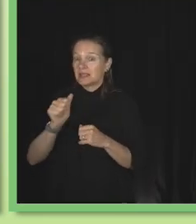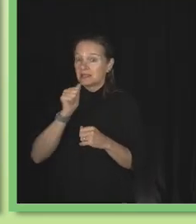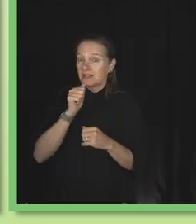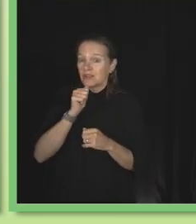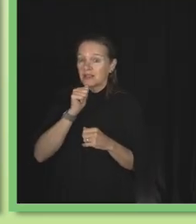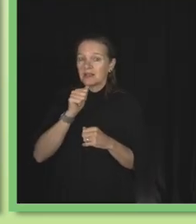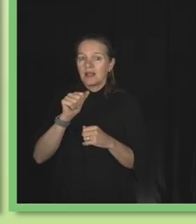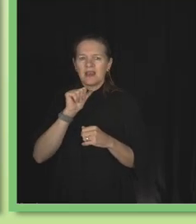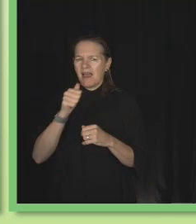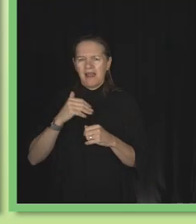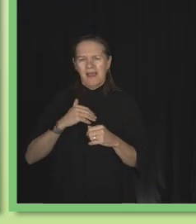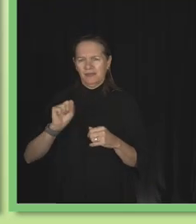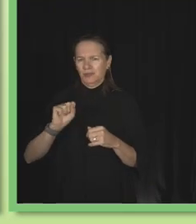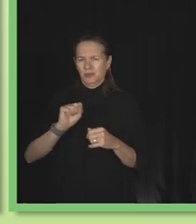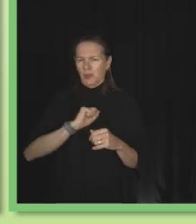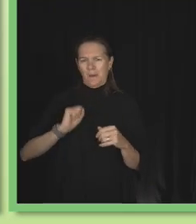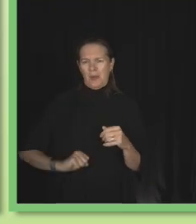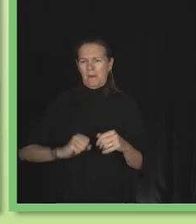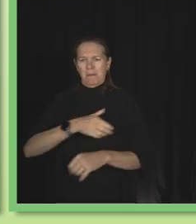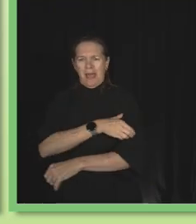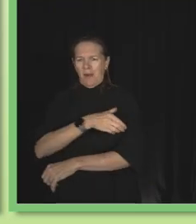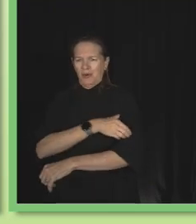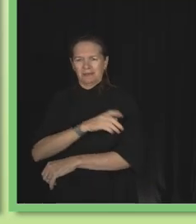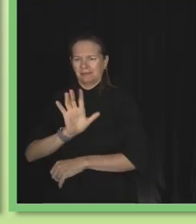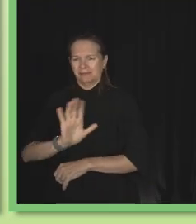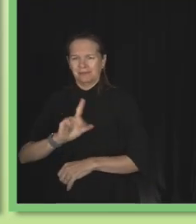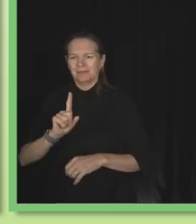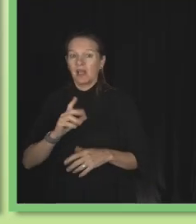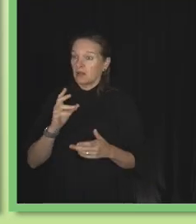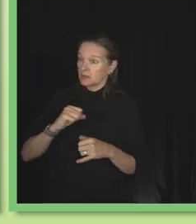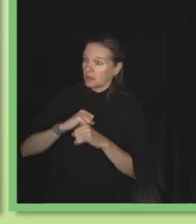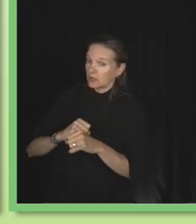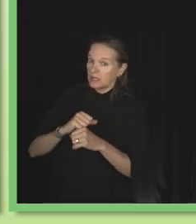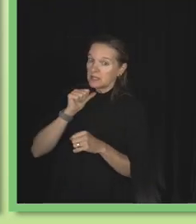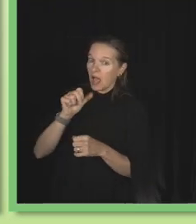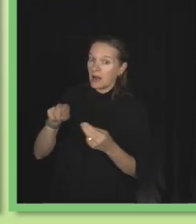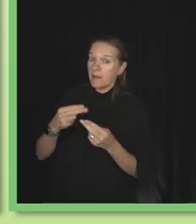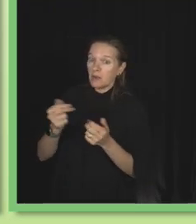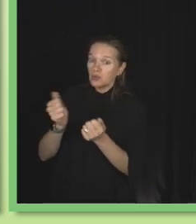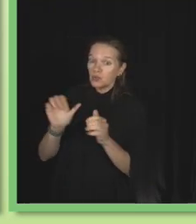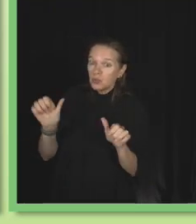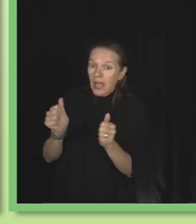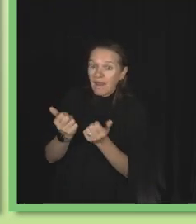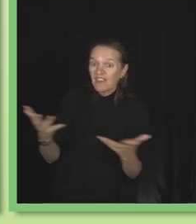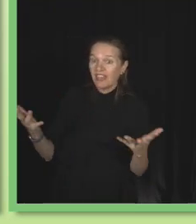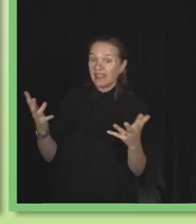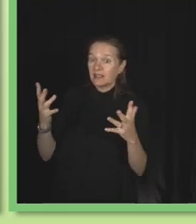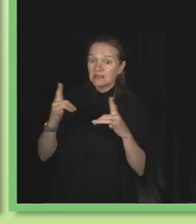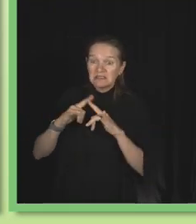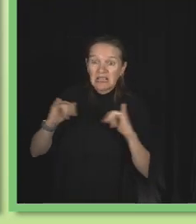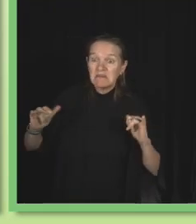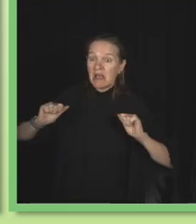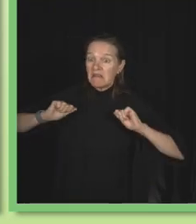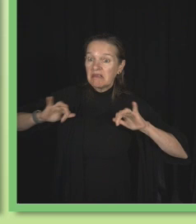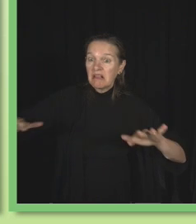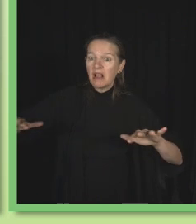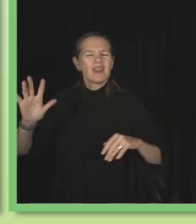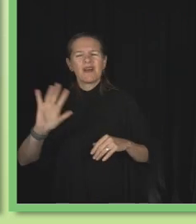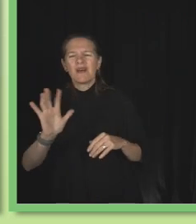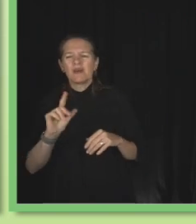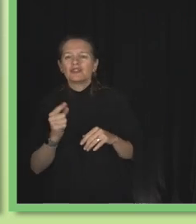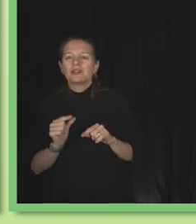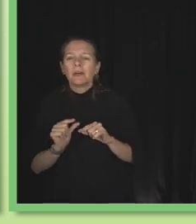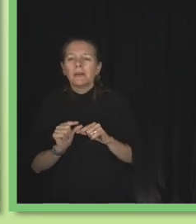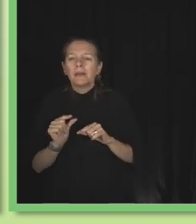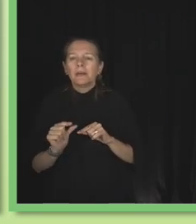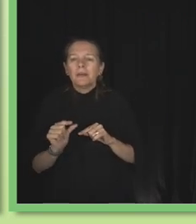having superpowers, it's just having a map. So security isn't about doing everything all at once. Exactly. It's about taking incremental